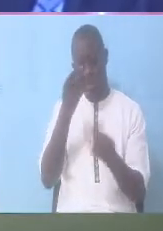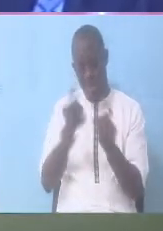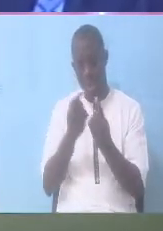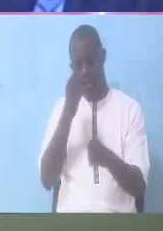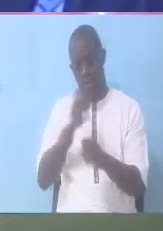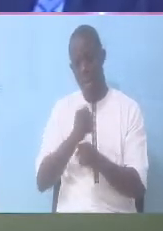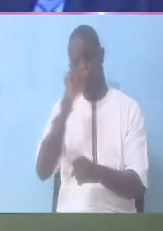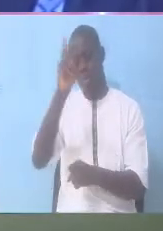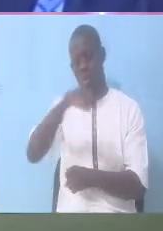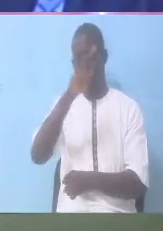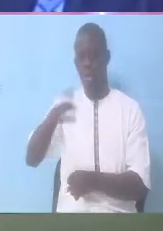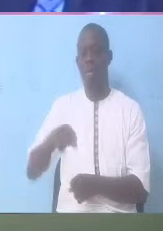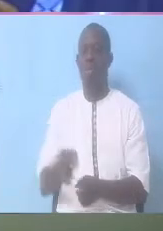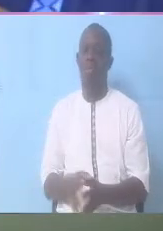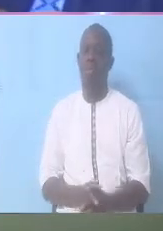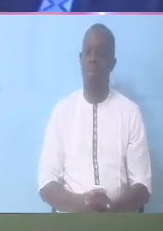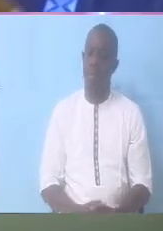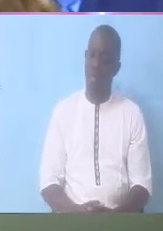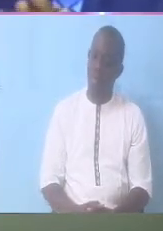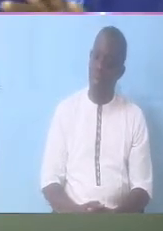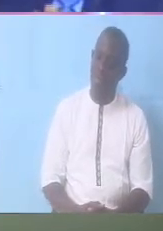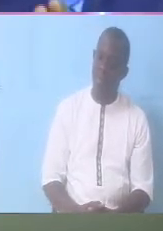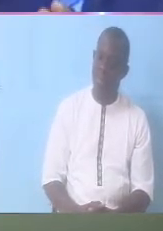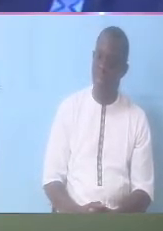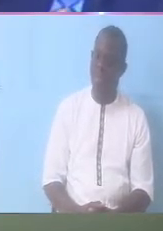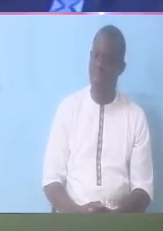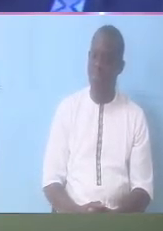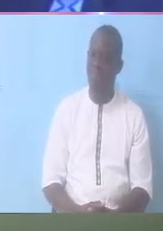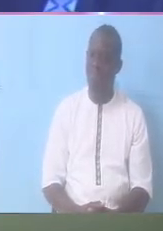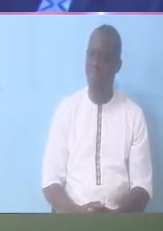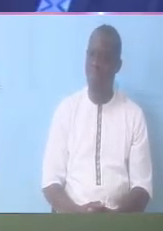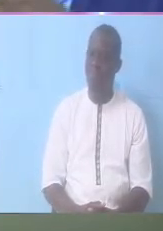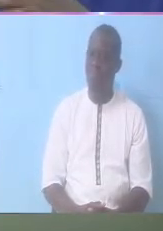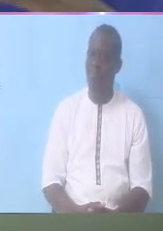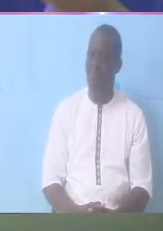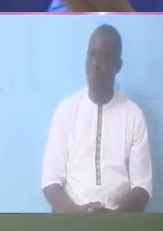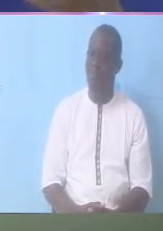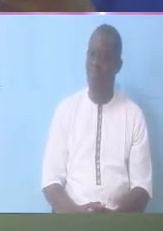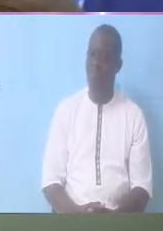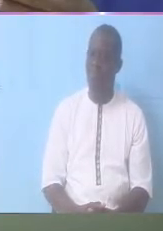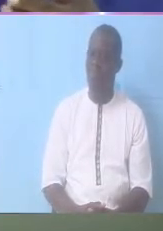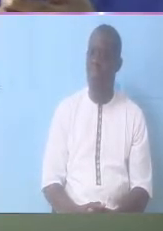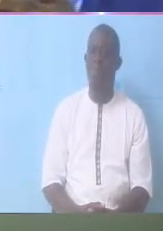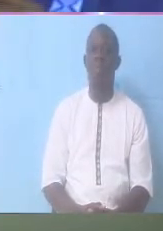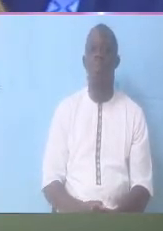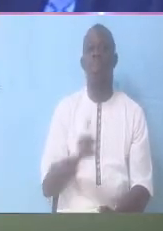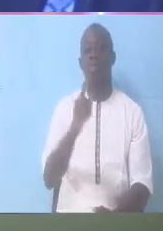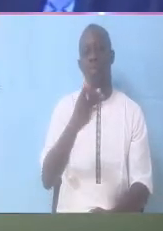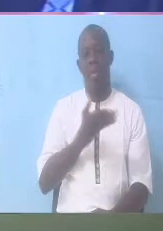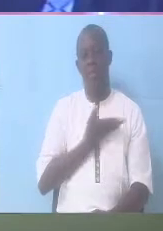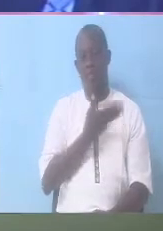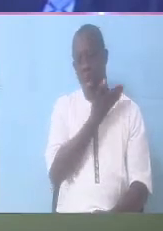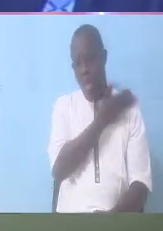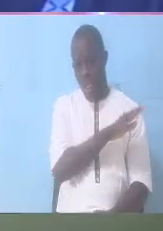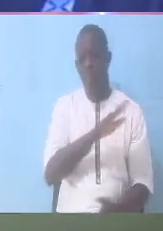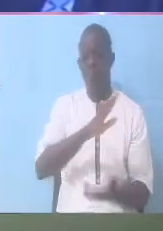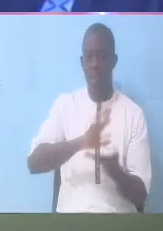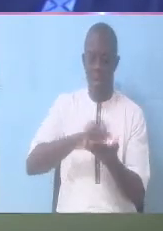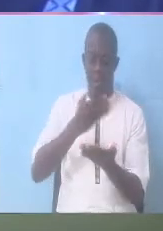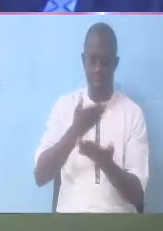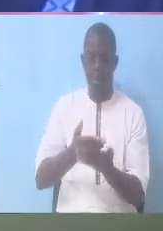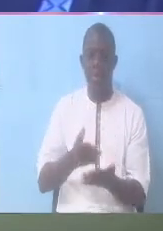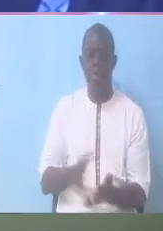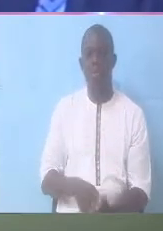Well, people drank this thing, even if they are fine. You should allow the interpretation. Oh, okay. Sorry.